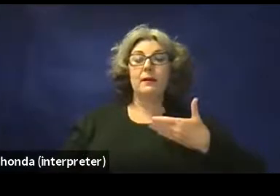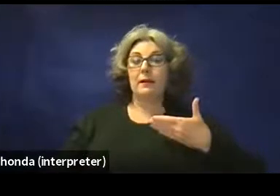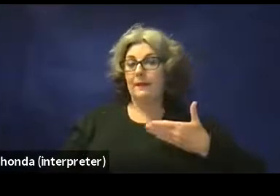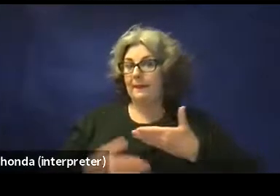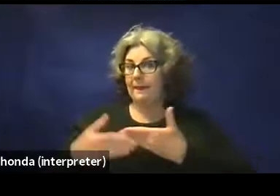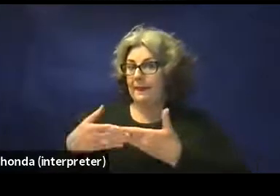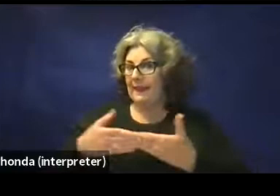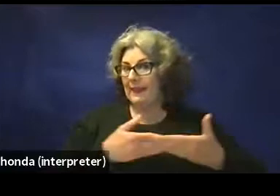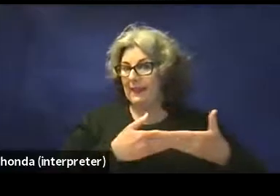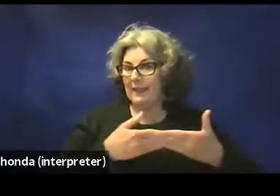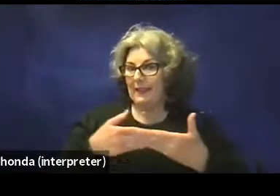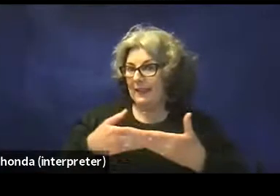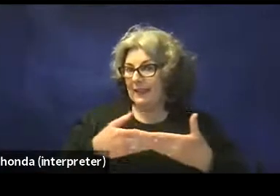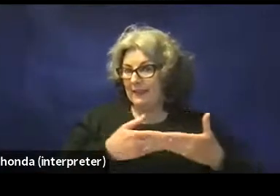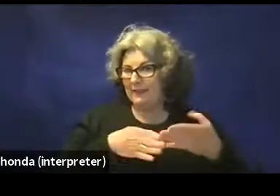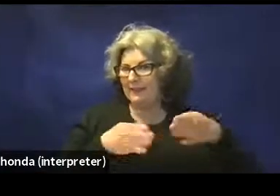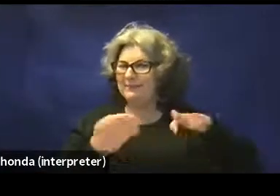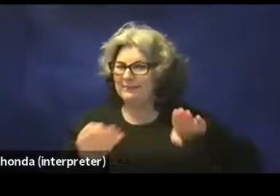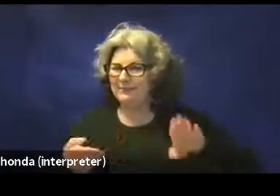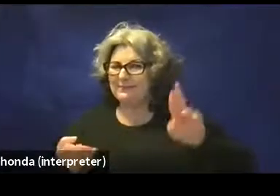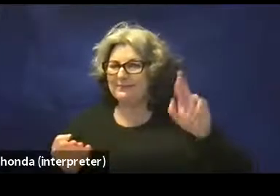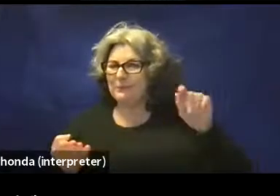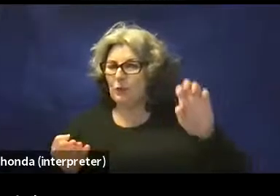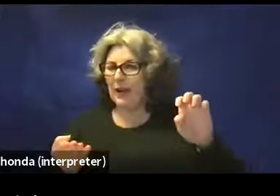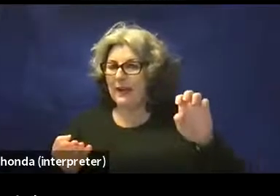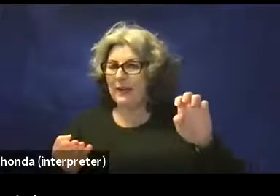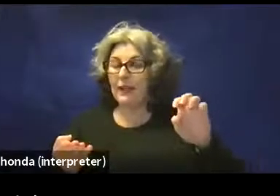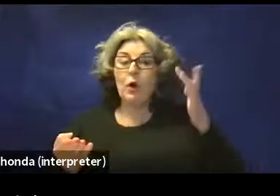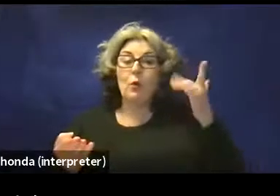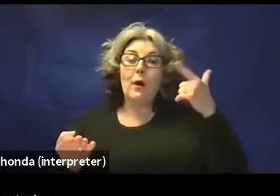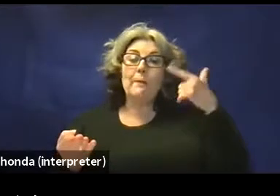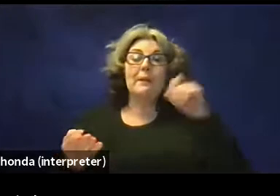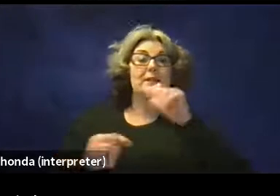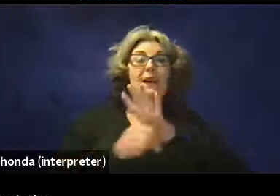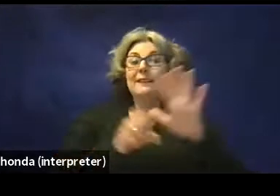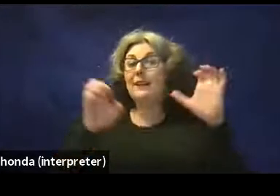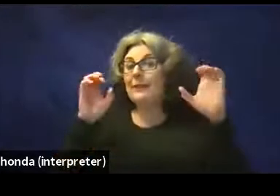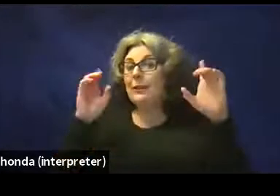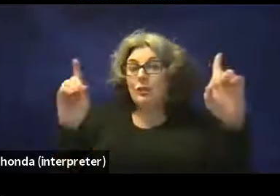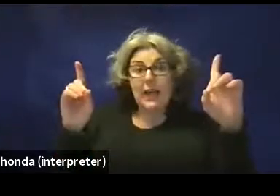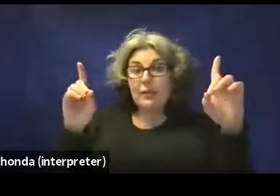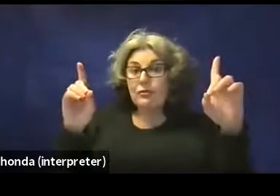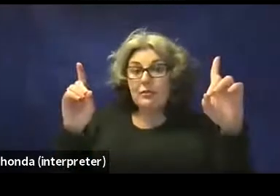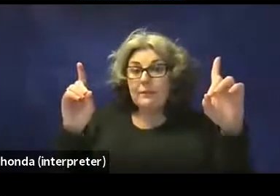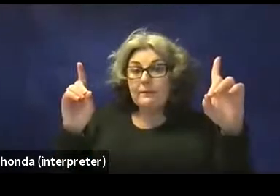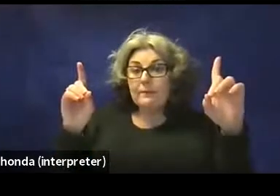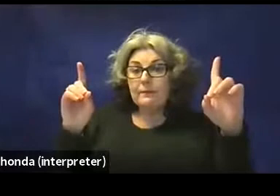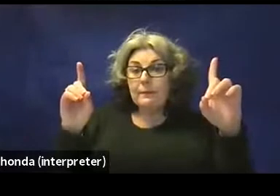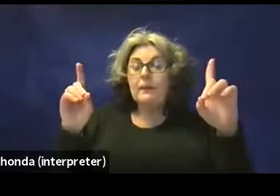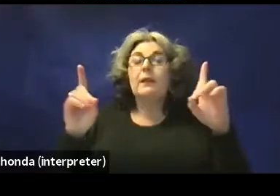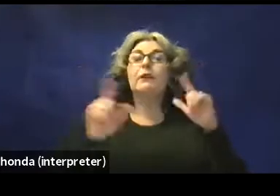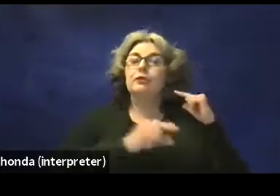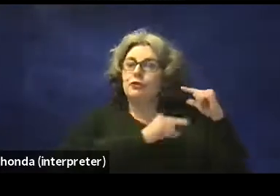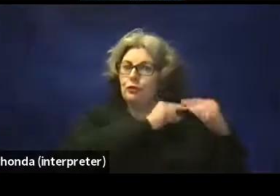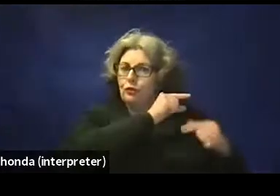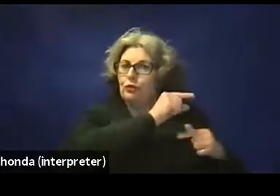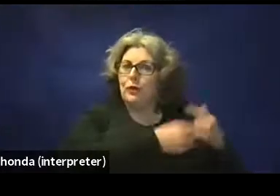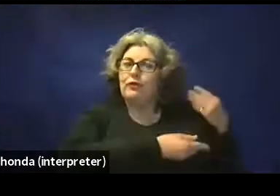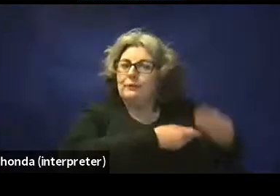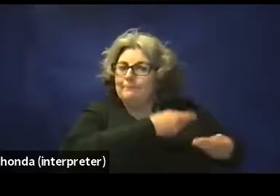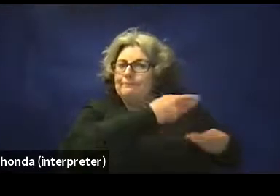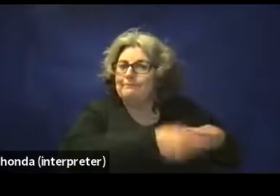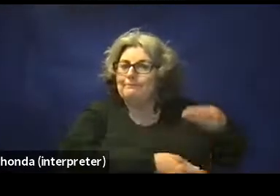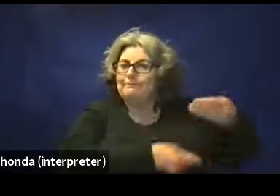rate is just insane. And a lot of it is due to lack of education, which has generationally passed